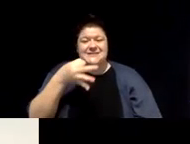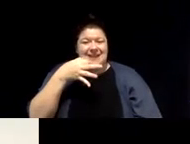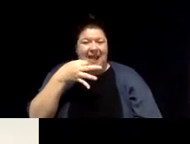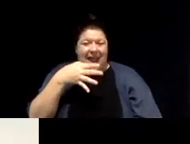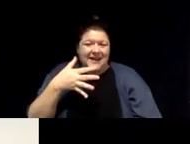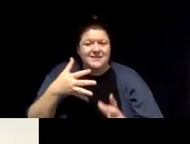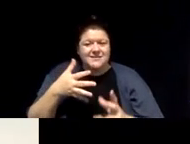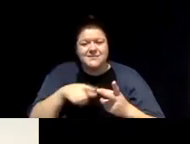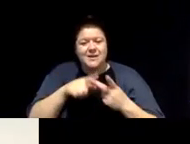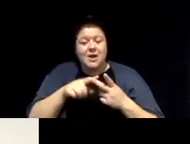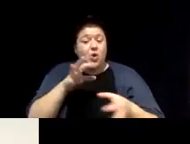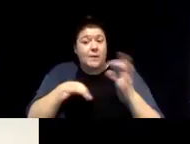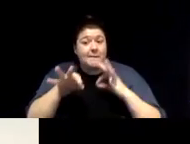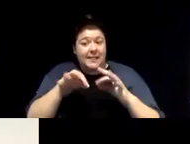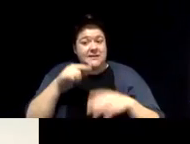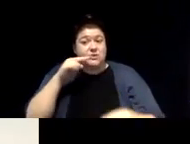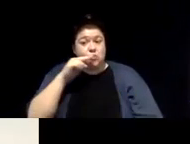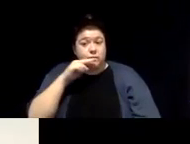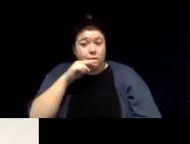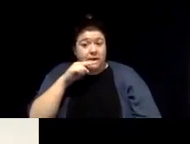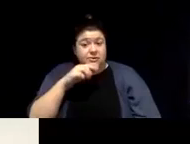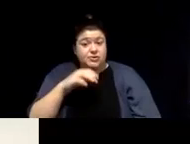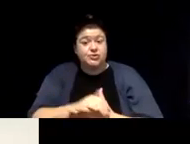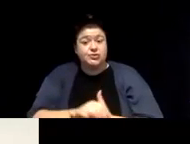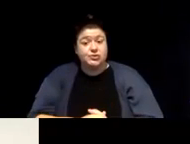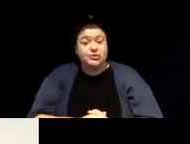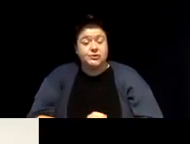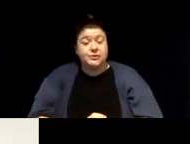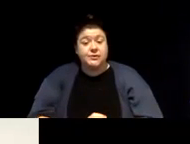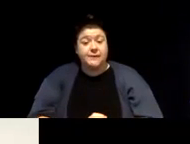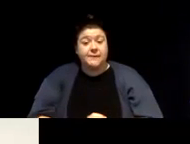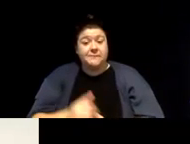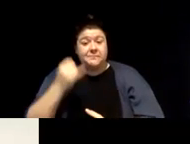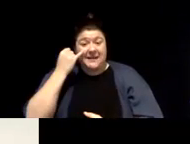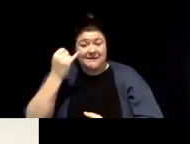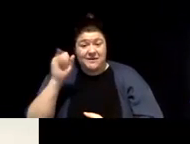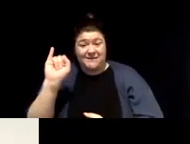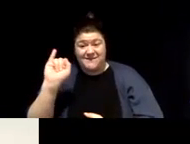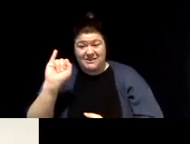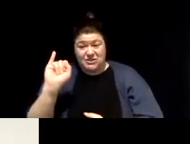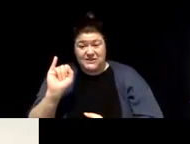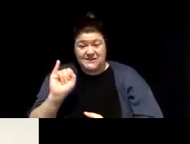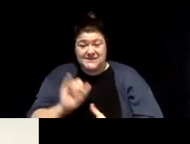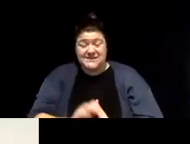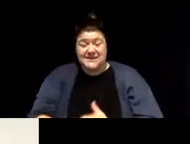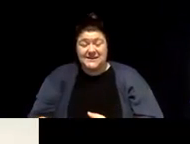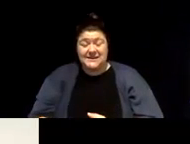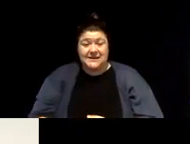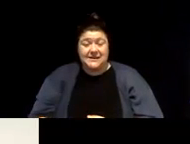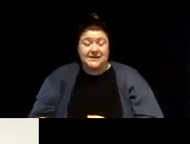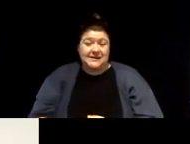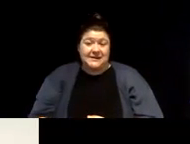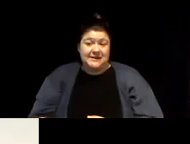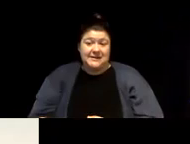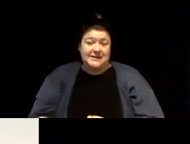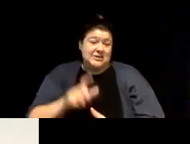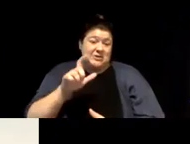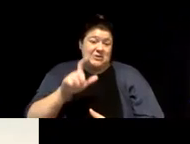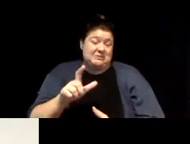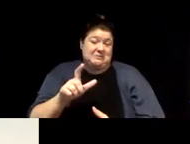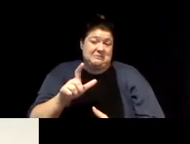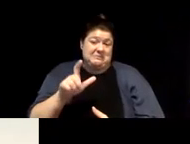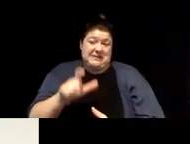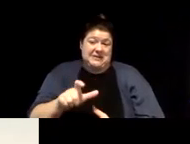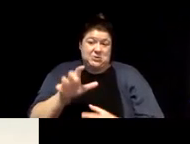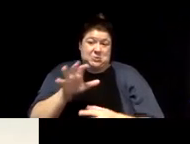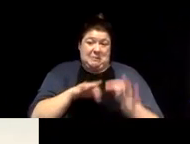replace your toothbrush, right? Your toothbrush, especially if you have infections, you're getting those infections on your toothbrush, and then next time you brush